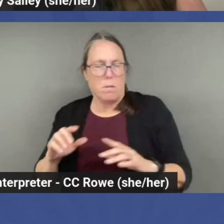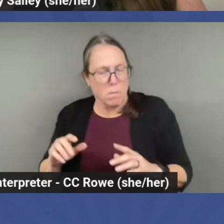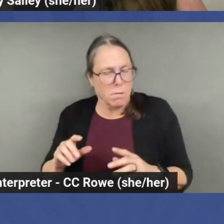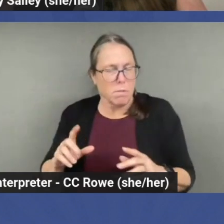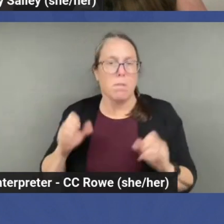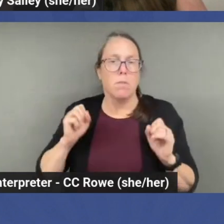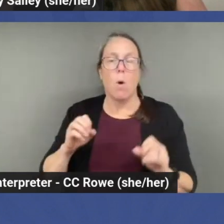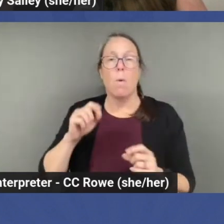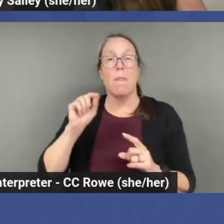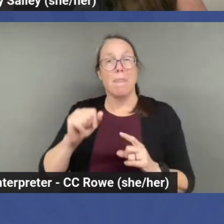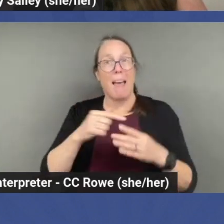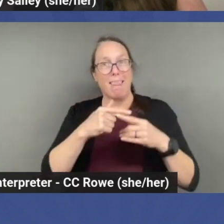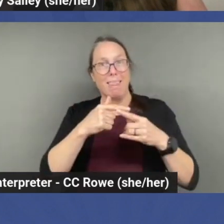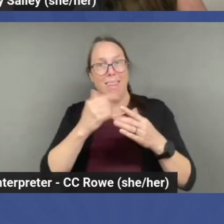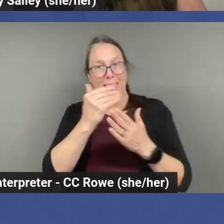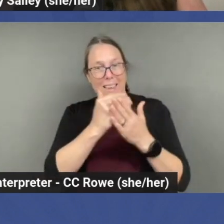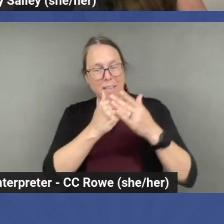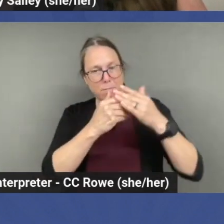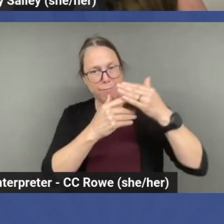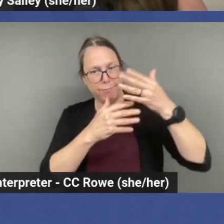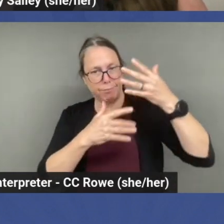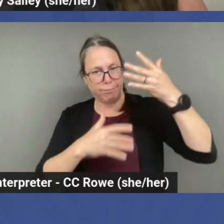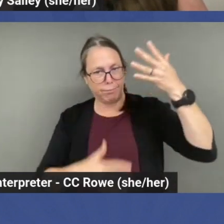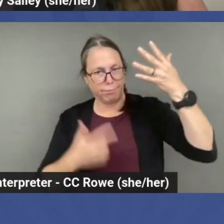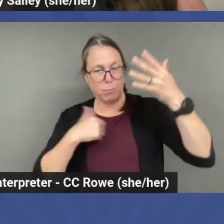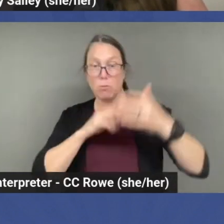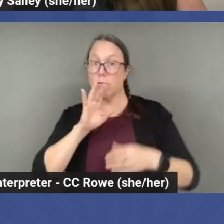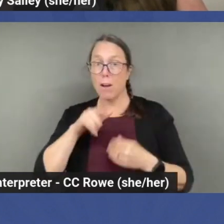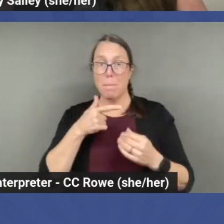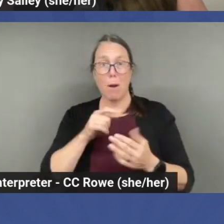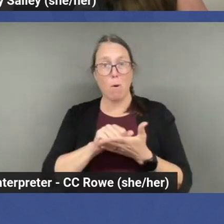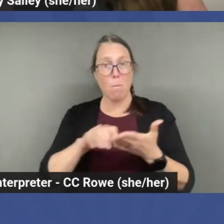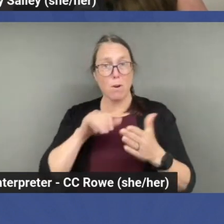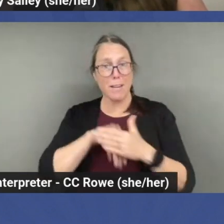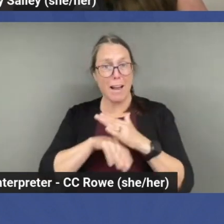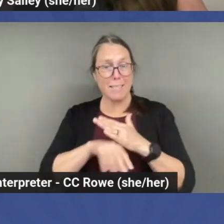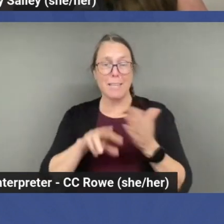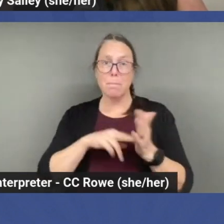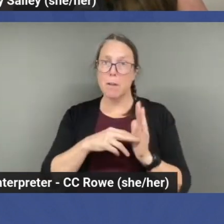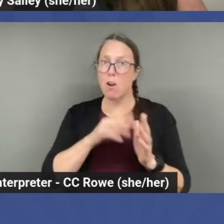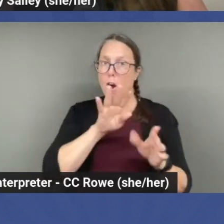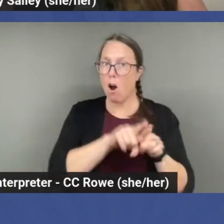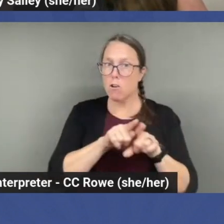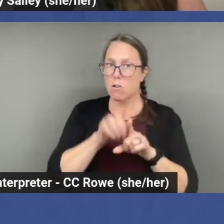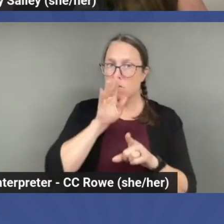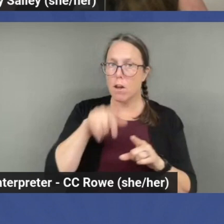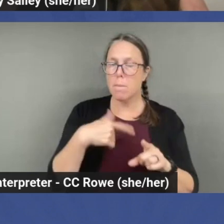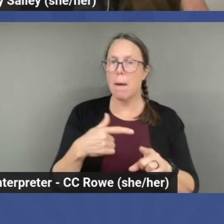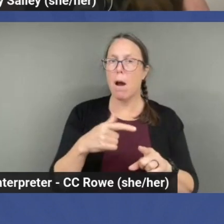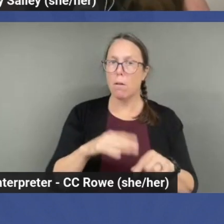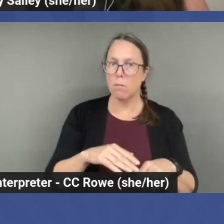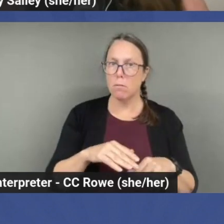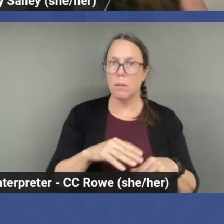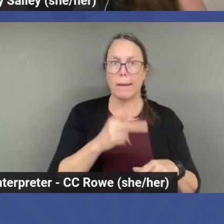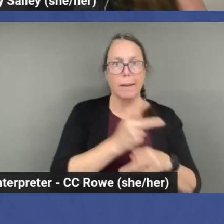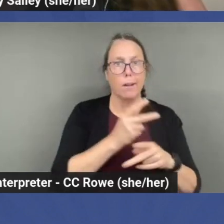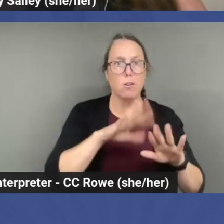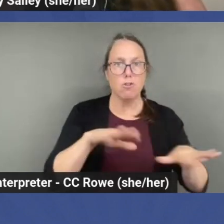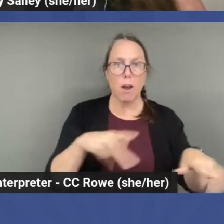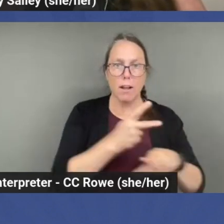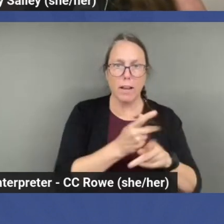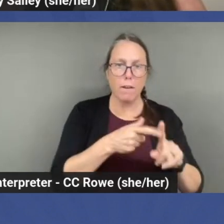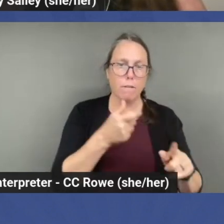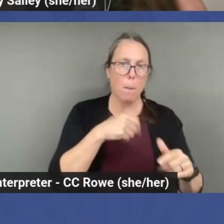why the list is endless, because when we're talking about abortion access, we're talking about comprehensive childcare from birth to adulthood. We're talking